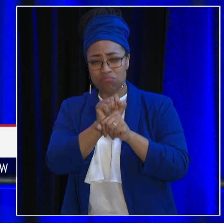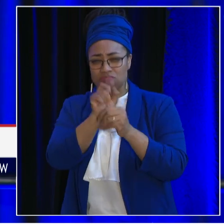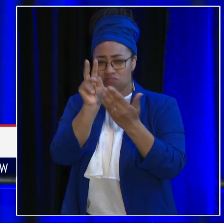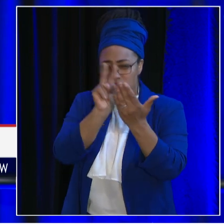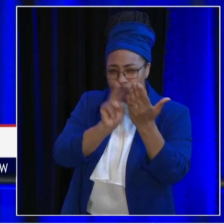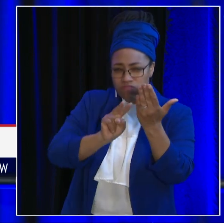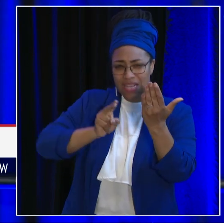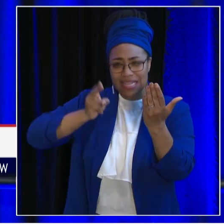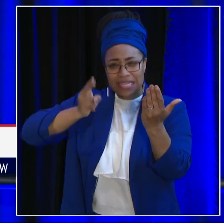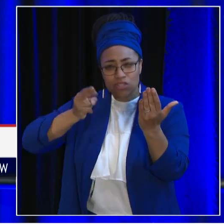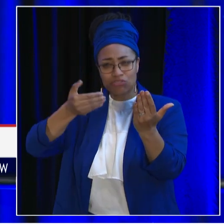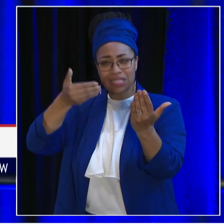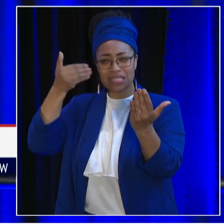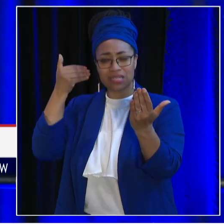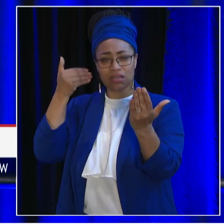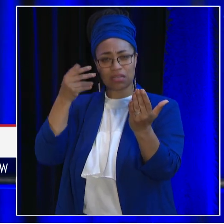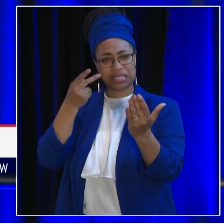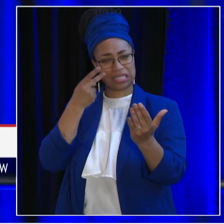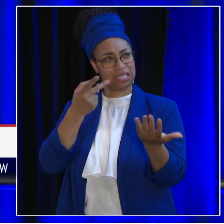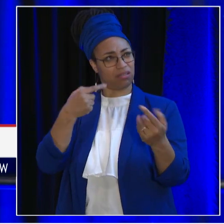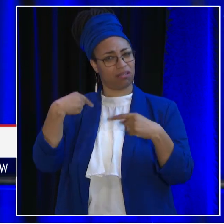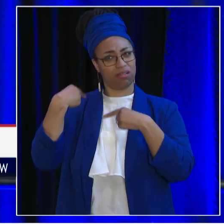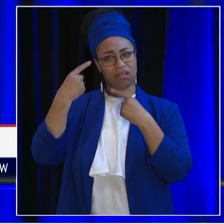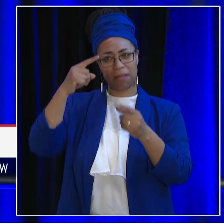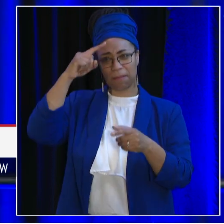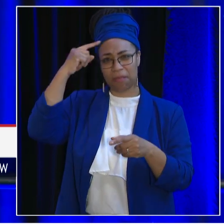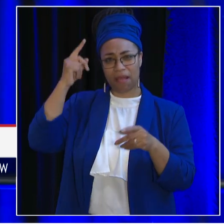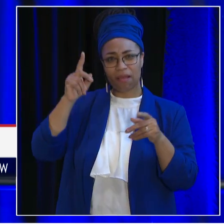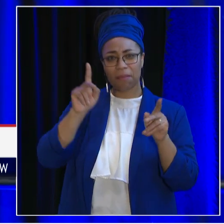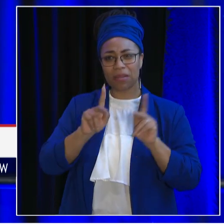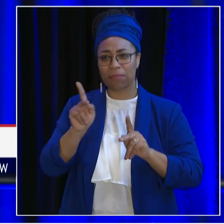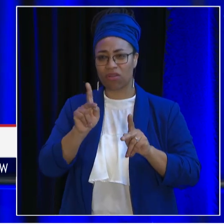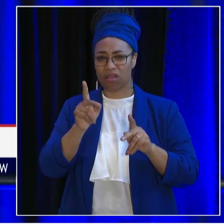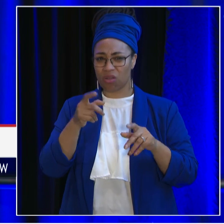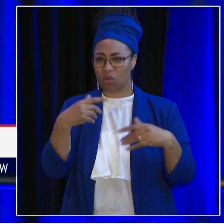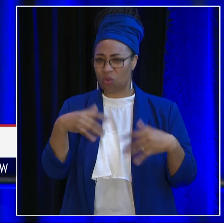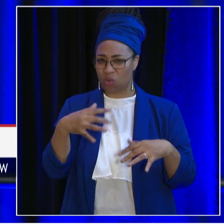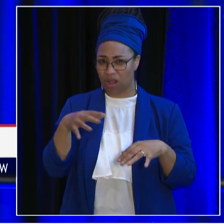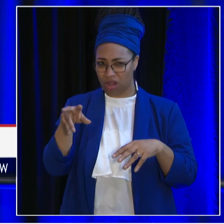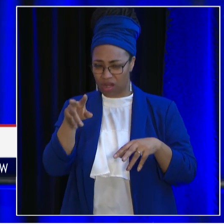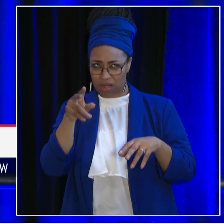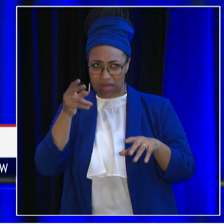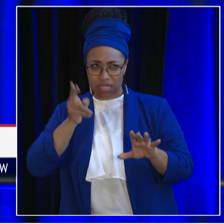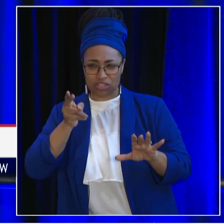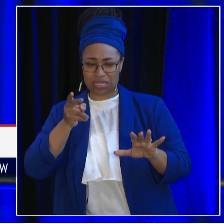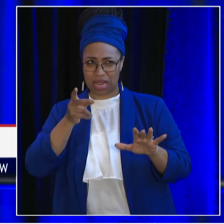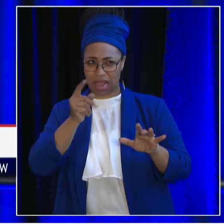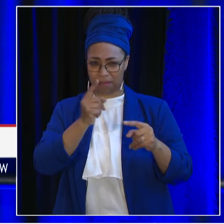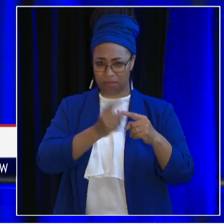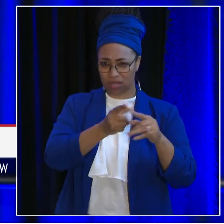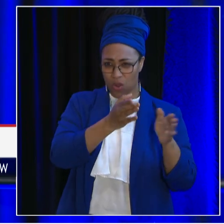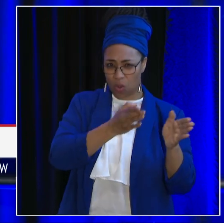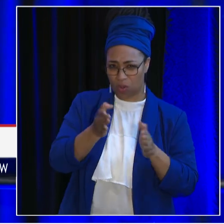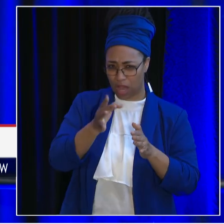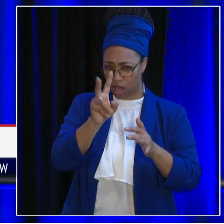understand how black folks have always organized to see the world through the eyes of the most